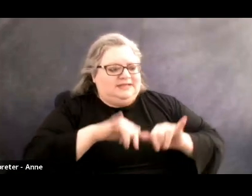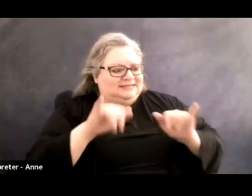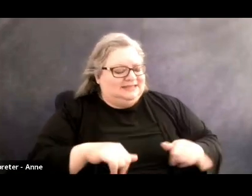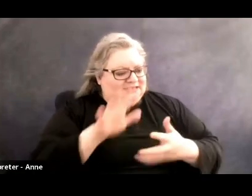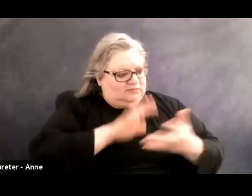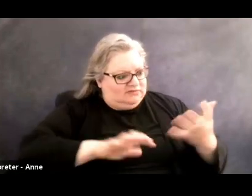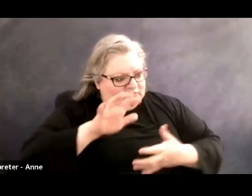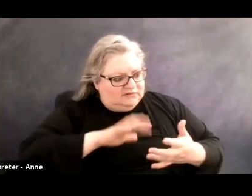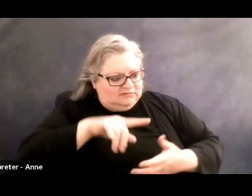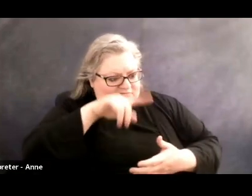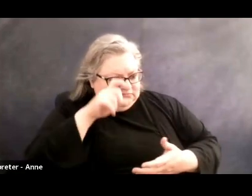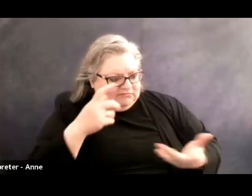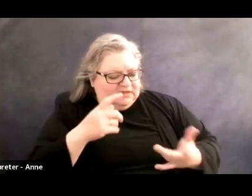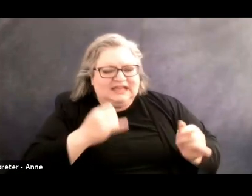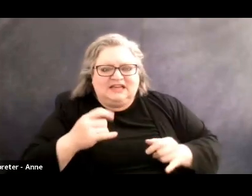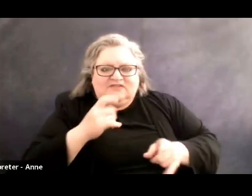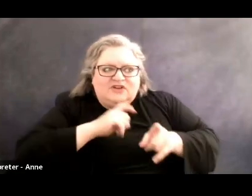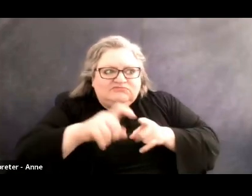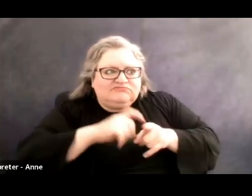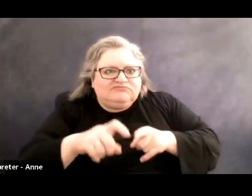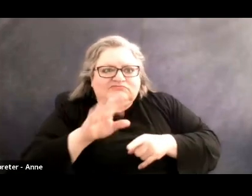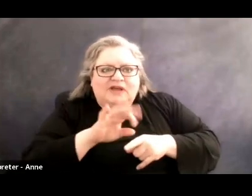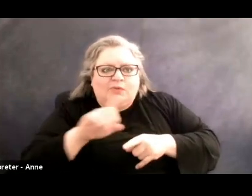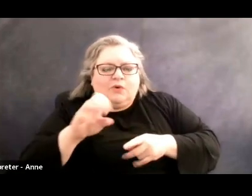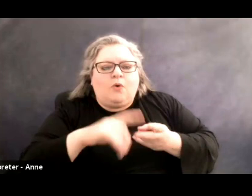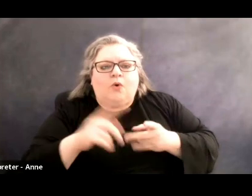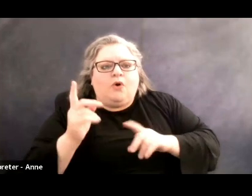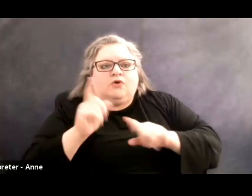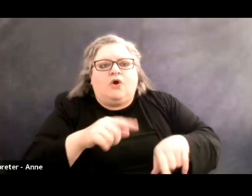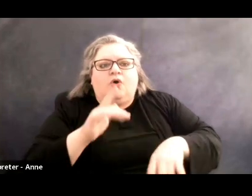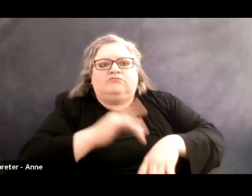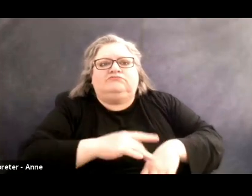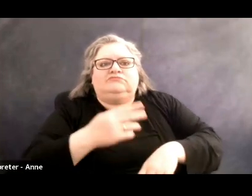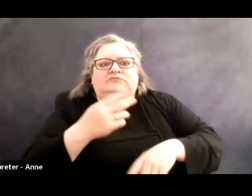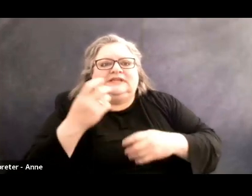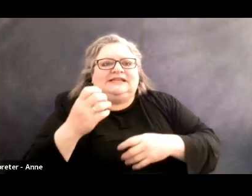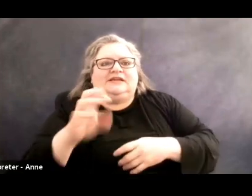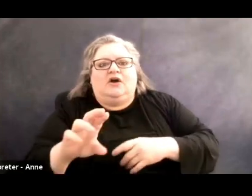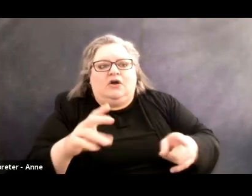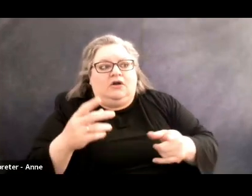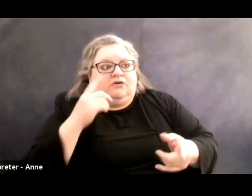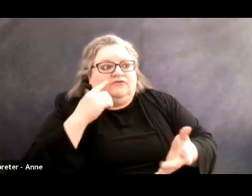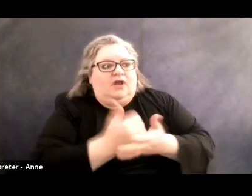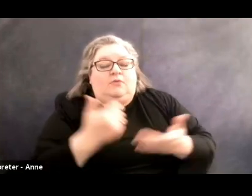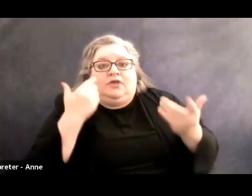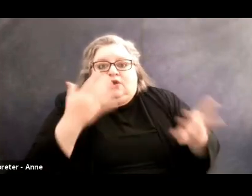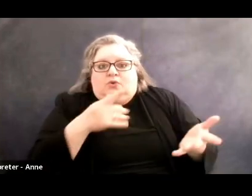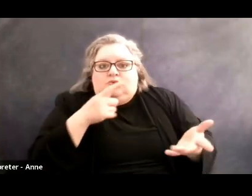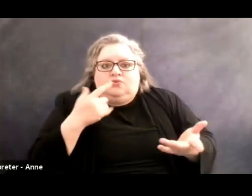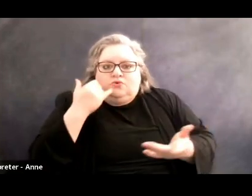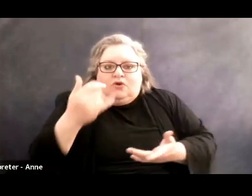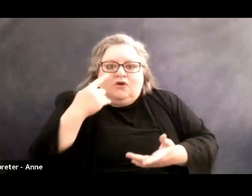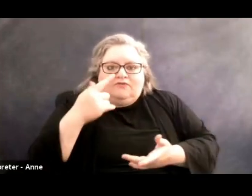where individuals are calling 911 or they're going to the emergency room for help or they don't know who to call for help, to